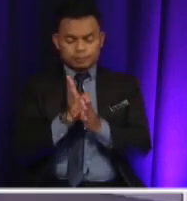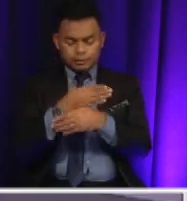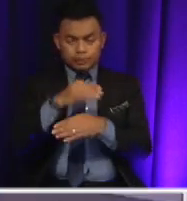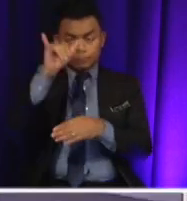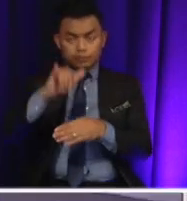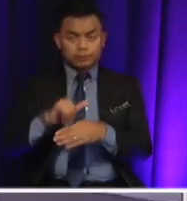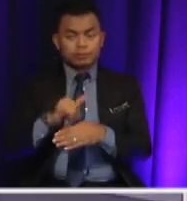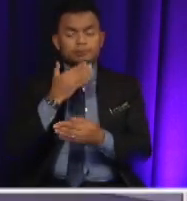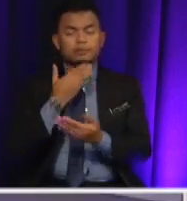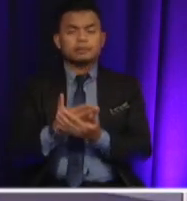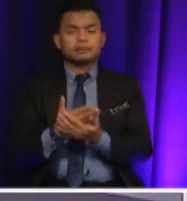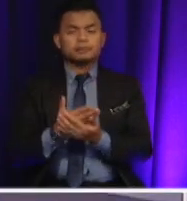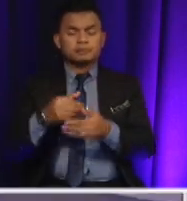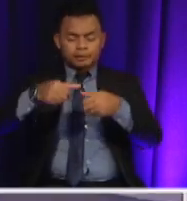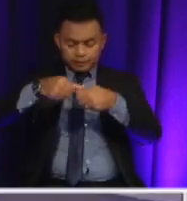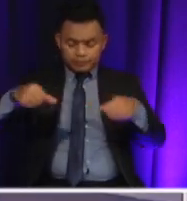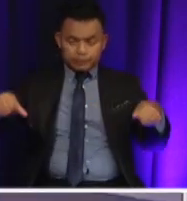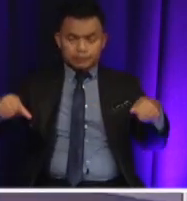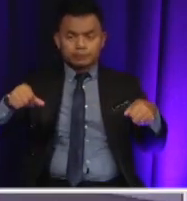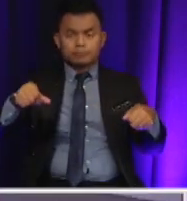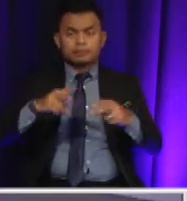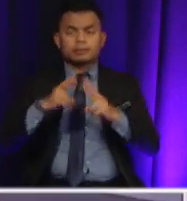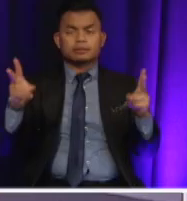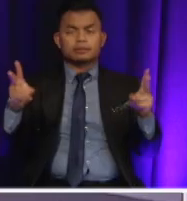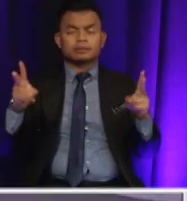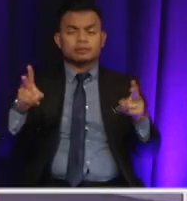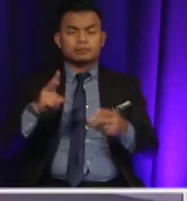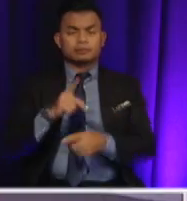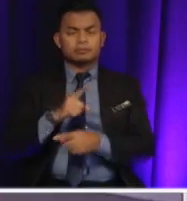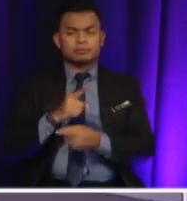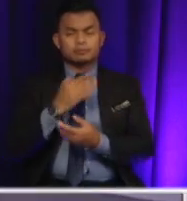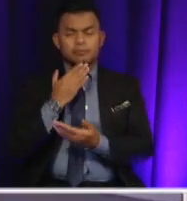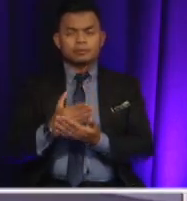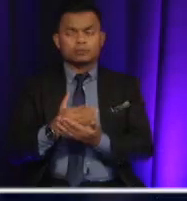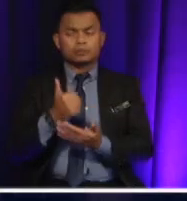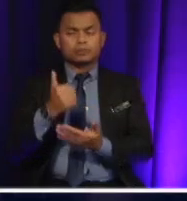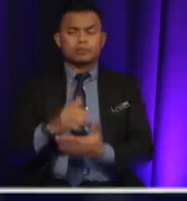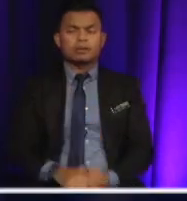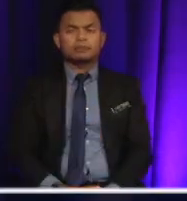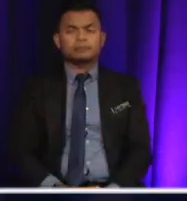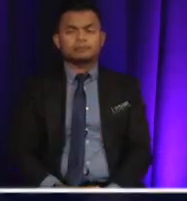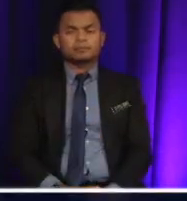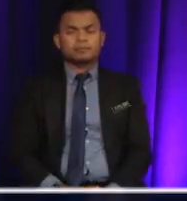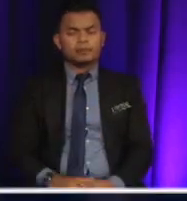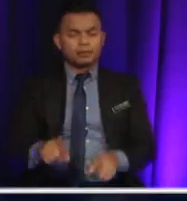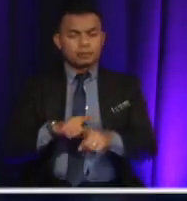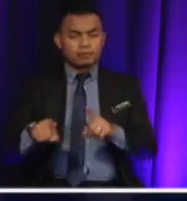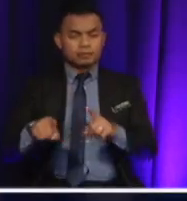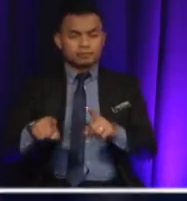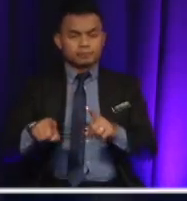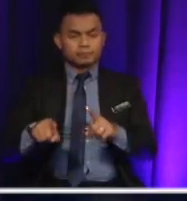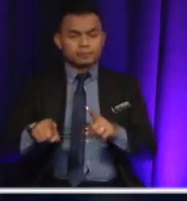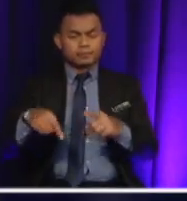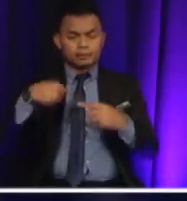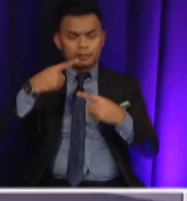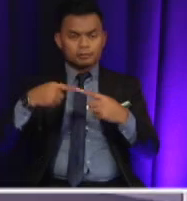is very important. If Correct. you want to mend things, right? Yeah, if you want to wrap our Yes, that's present. correct. But once it's used,